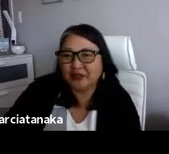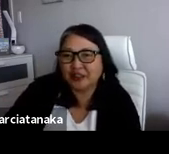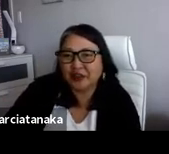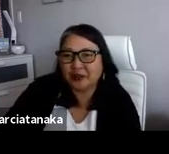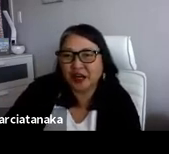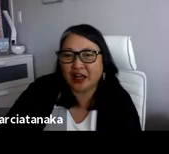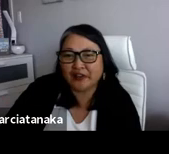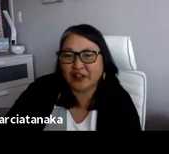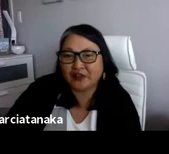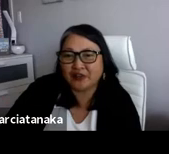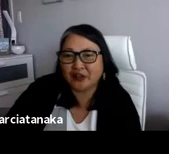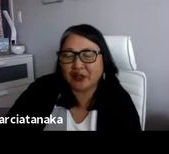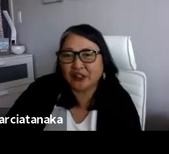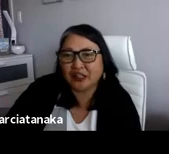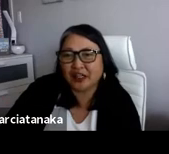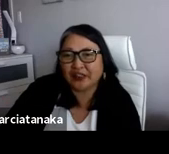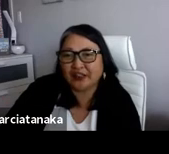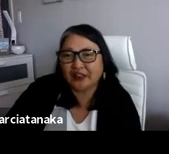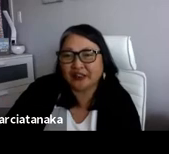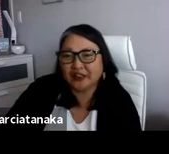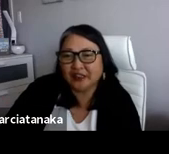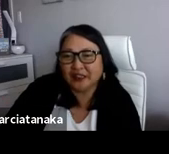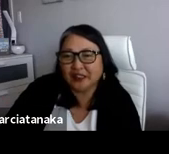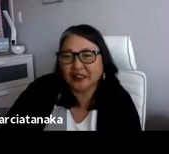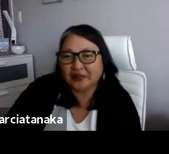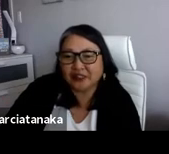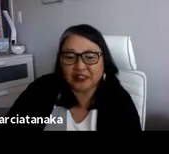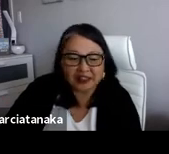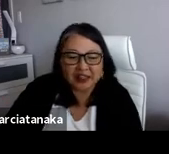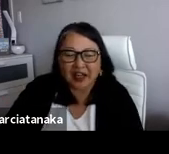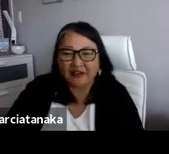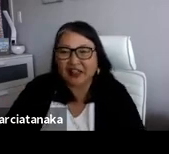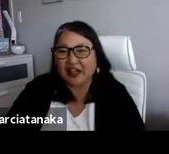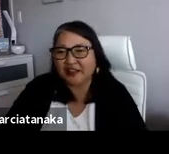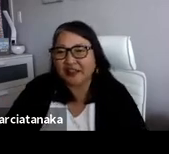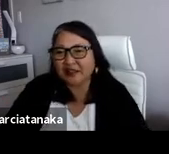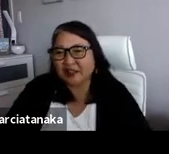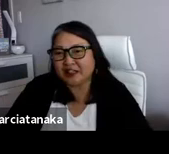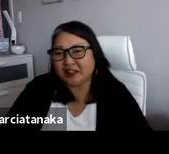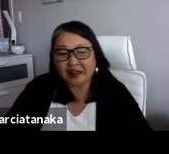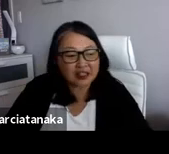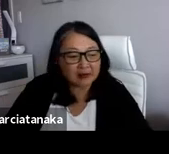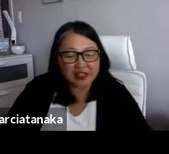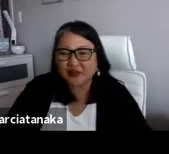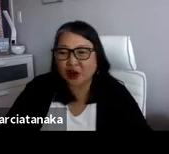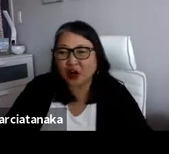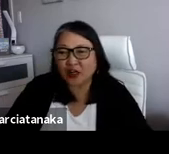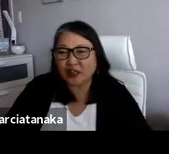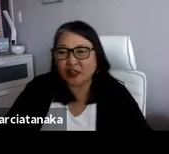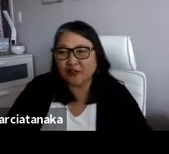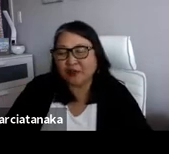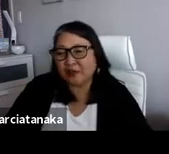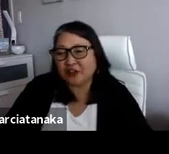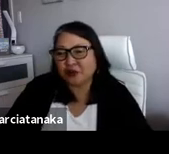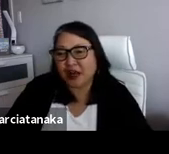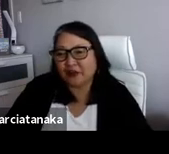courses that really thrive. They do very well online. And it's really nice to have that access because sometimes it's